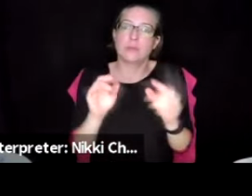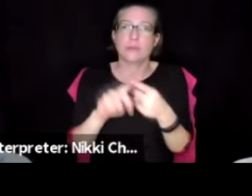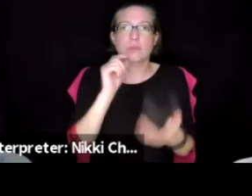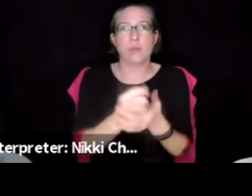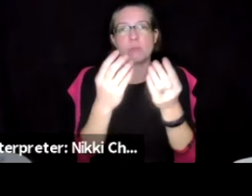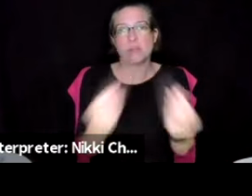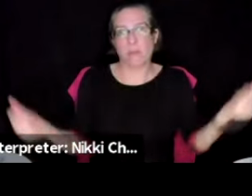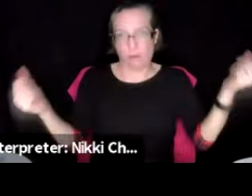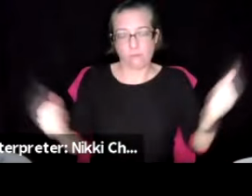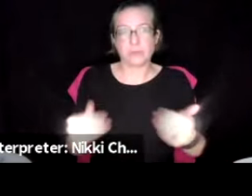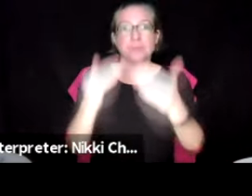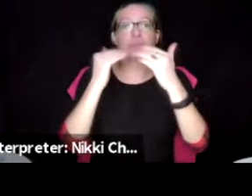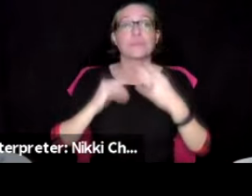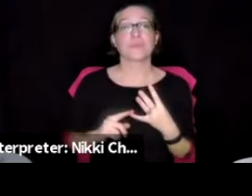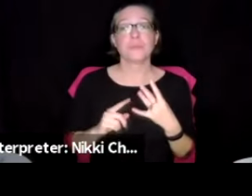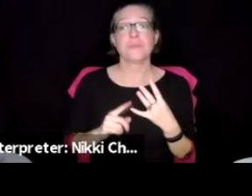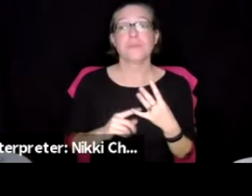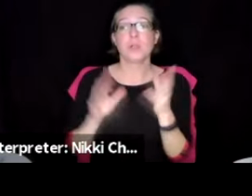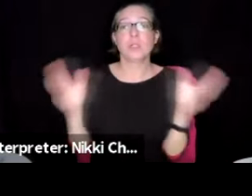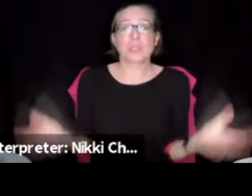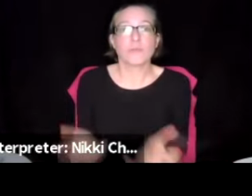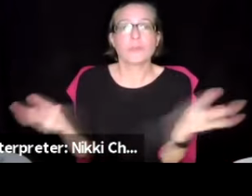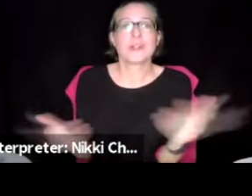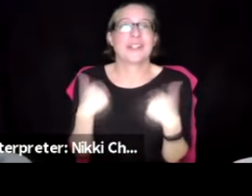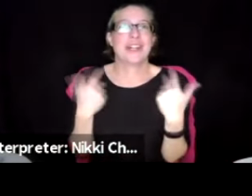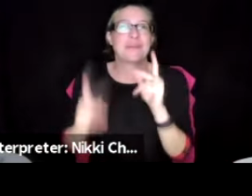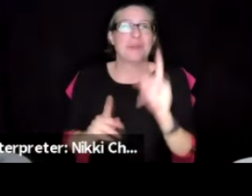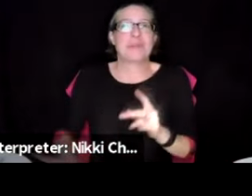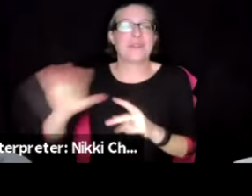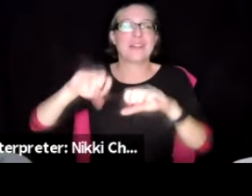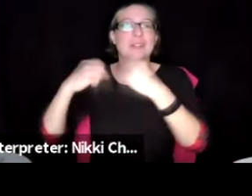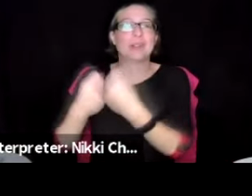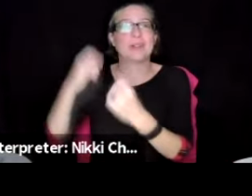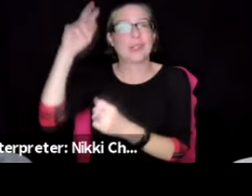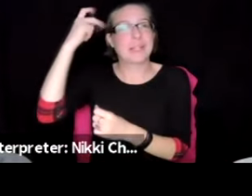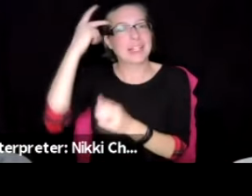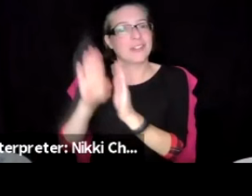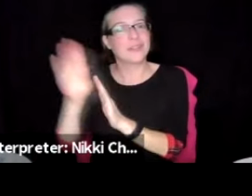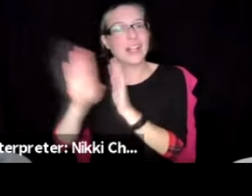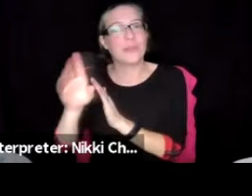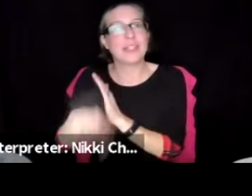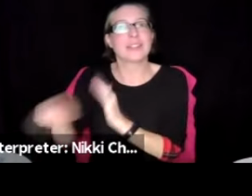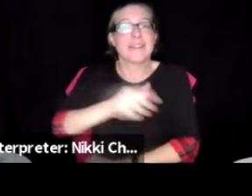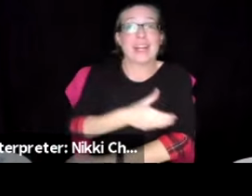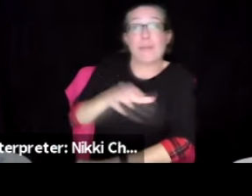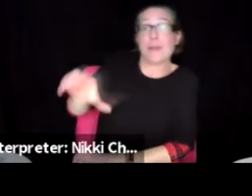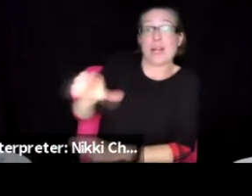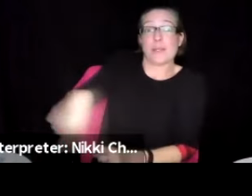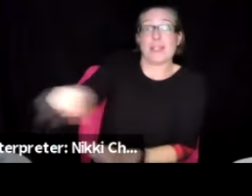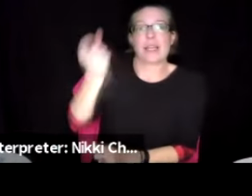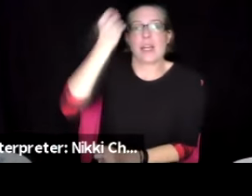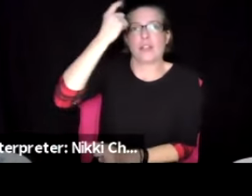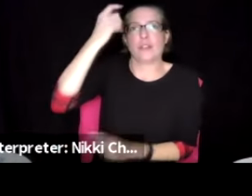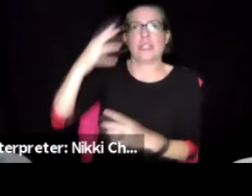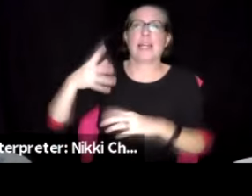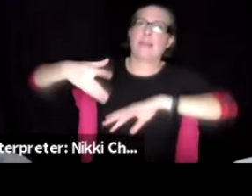we promote young people's socio-political development and their empowerment so they understand the roots of problems that their communities are facing and have